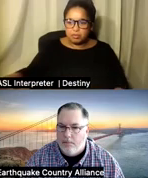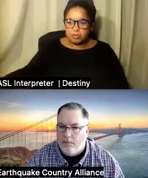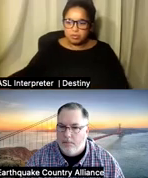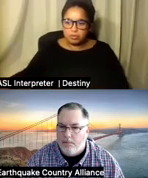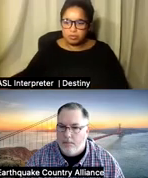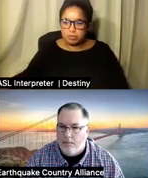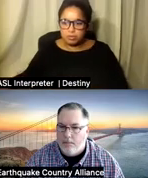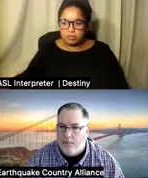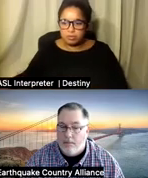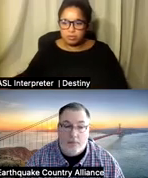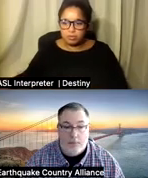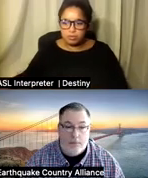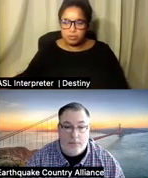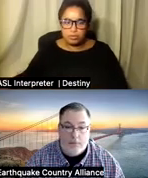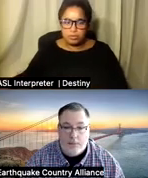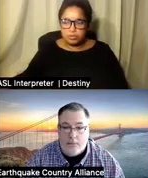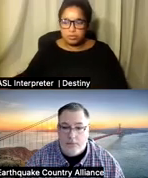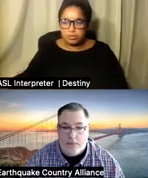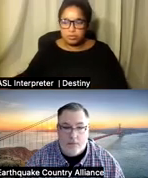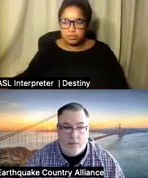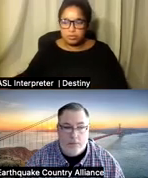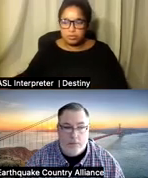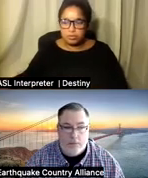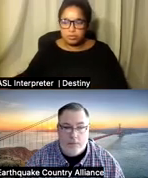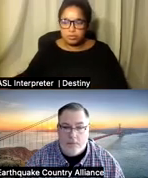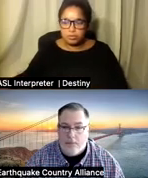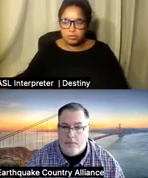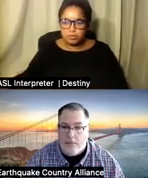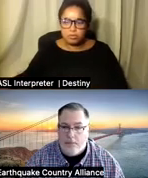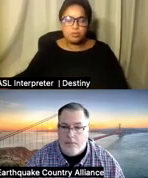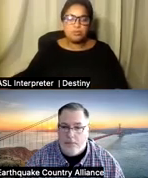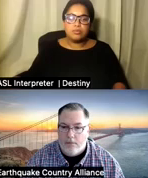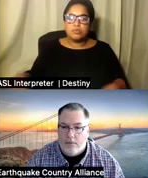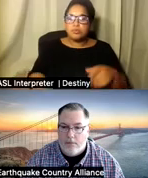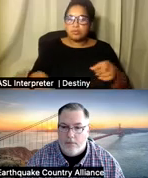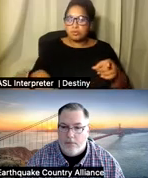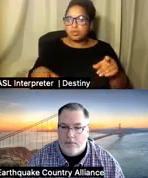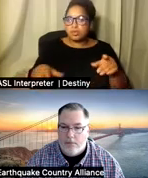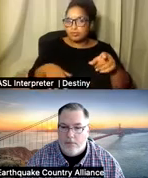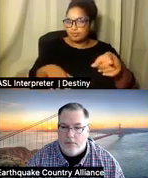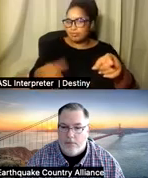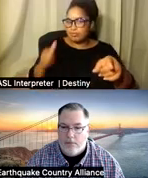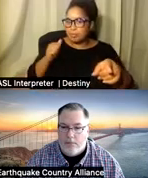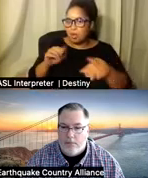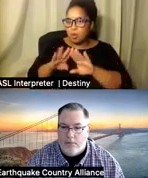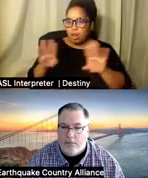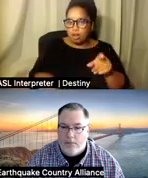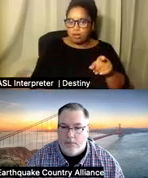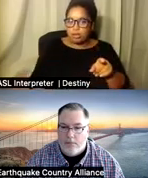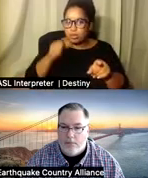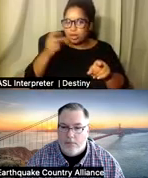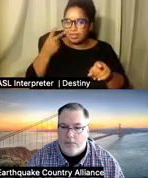And the other key thing that you're doing here is you're bolting it below the back of the wall. So that way you don't see your